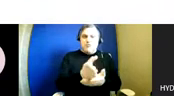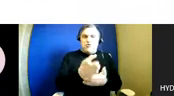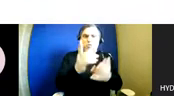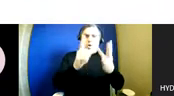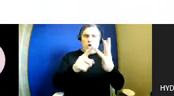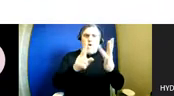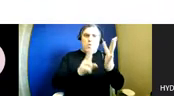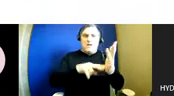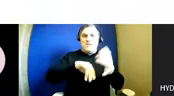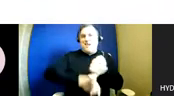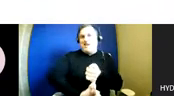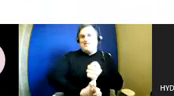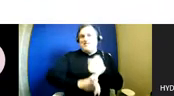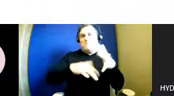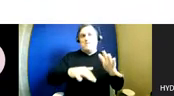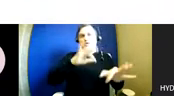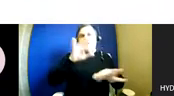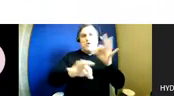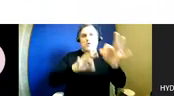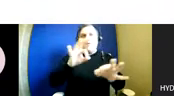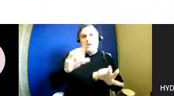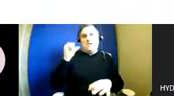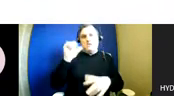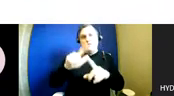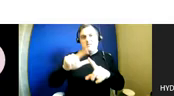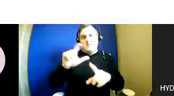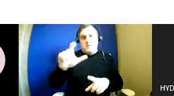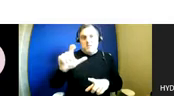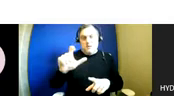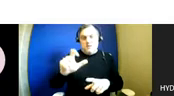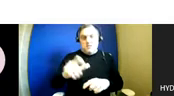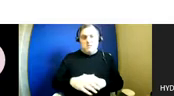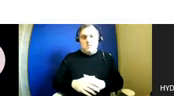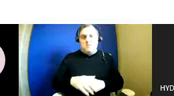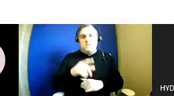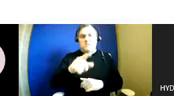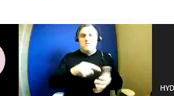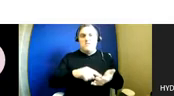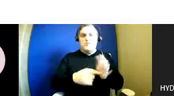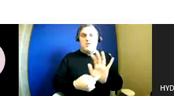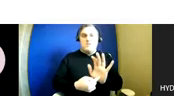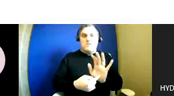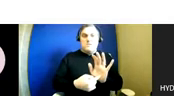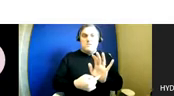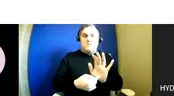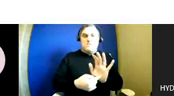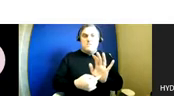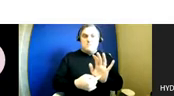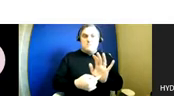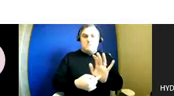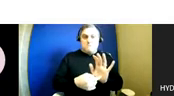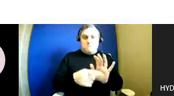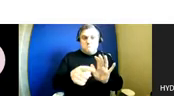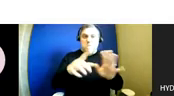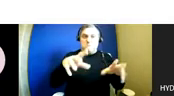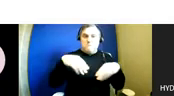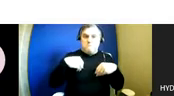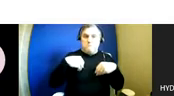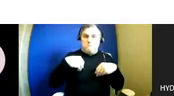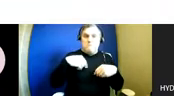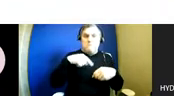ONS completed in December. And it showed that of those testing